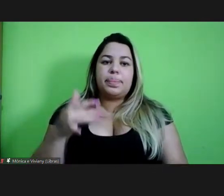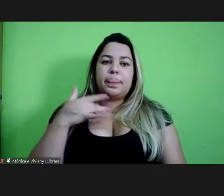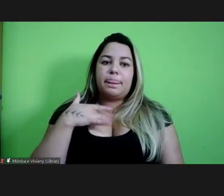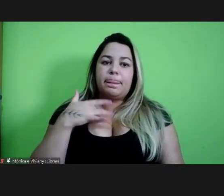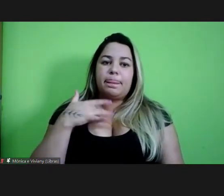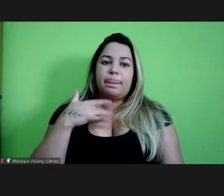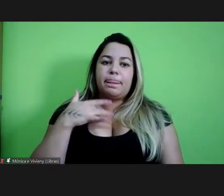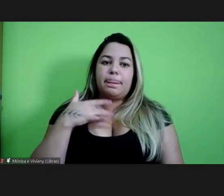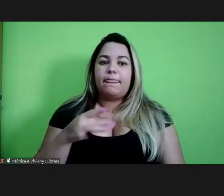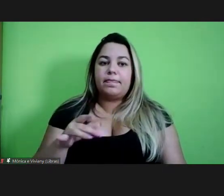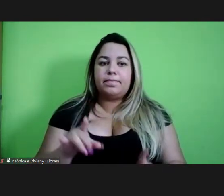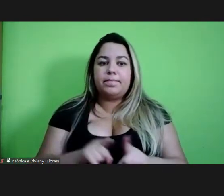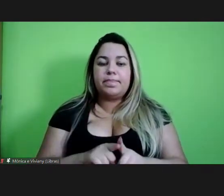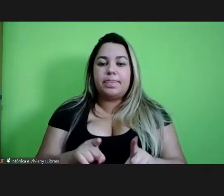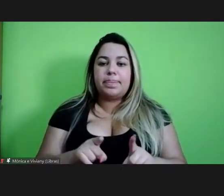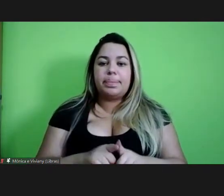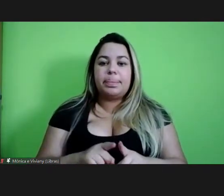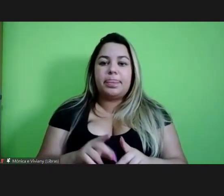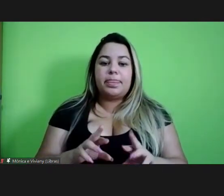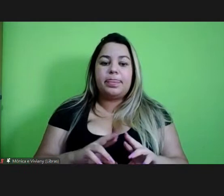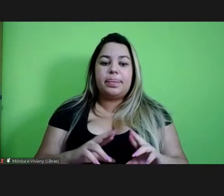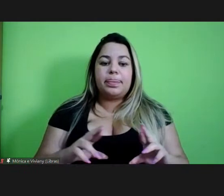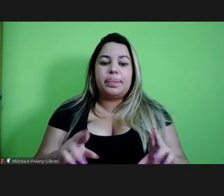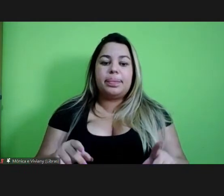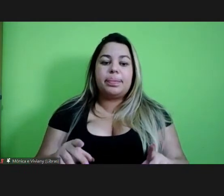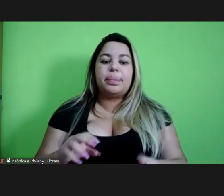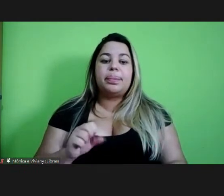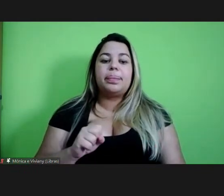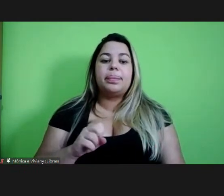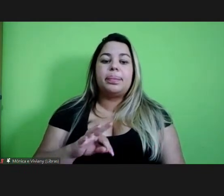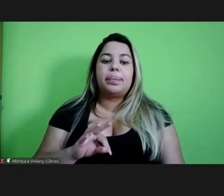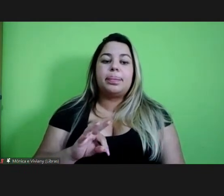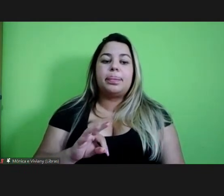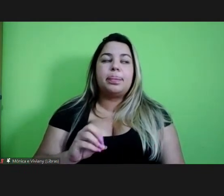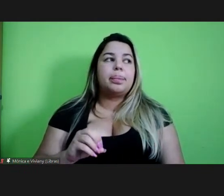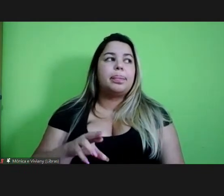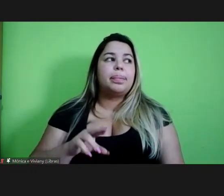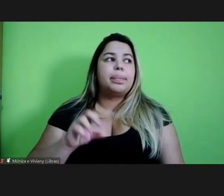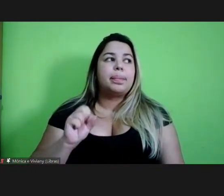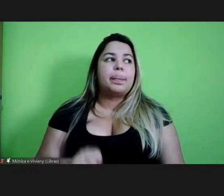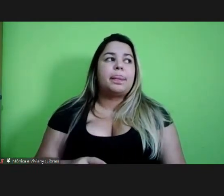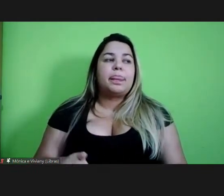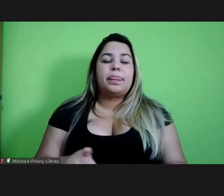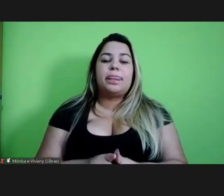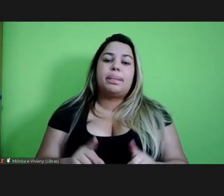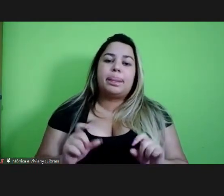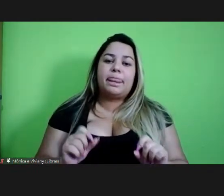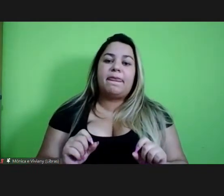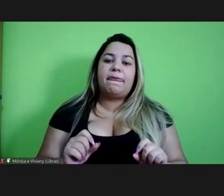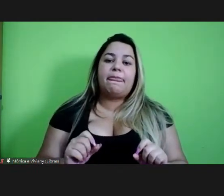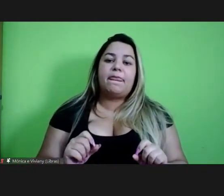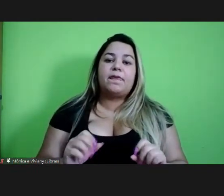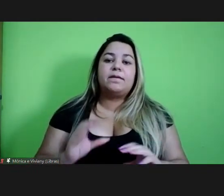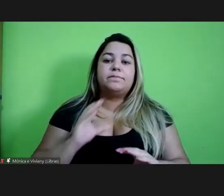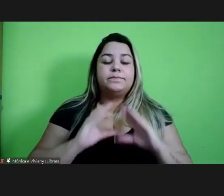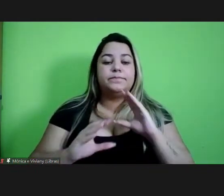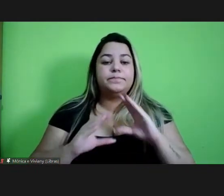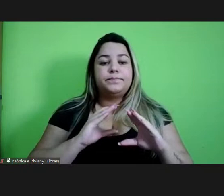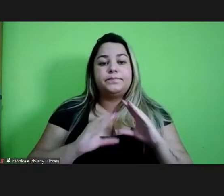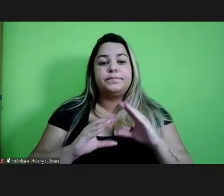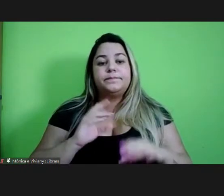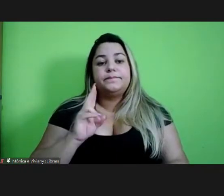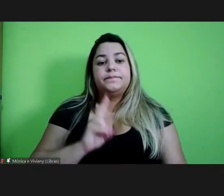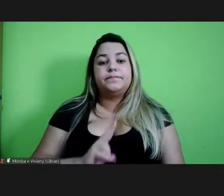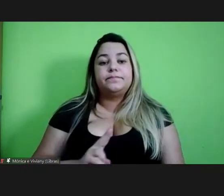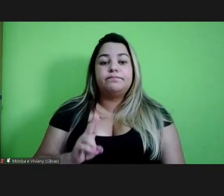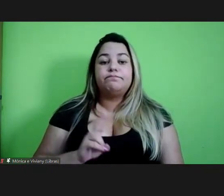to promote health, create this articulation with the different sectors, develop materials to orient, not only for